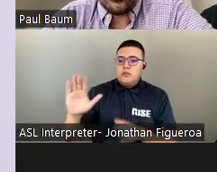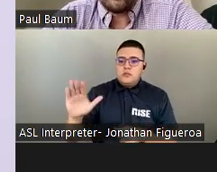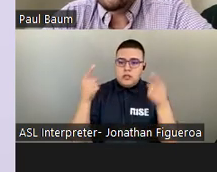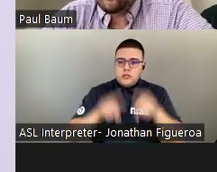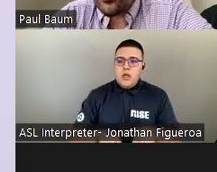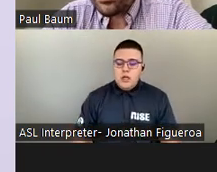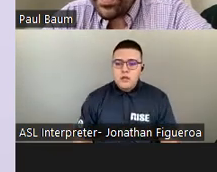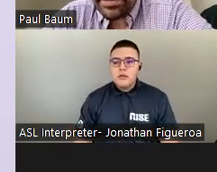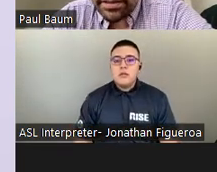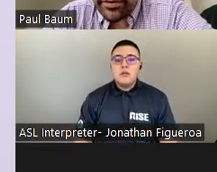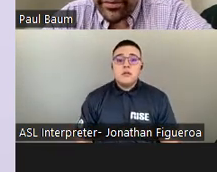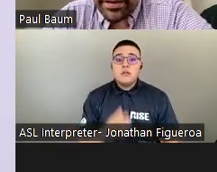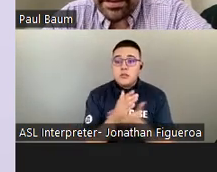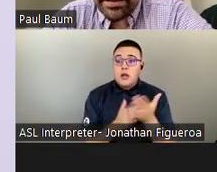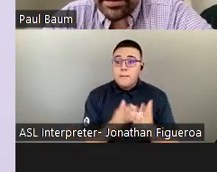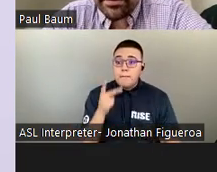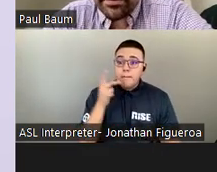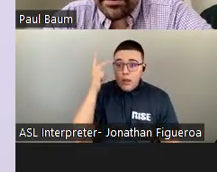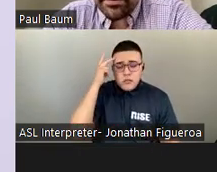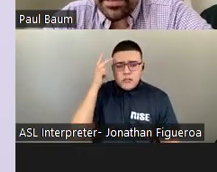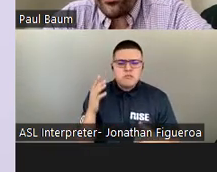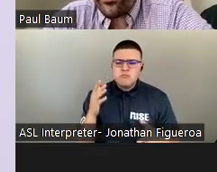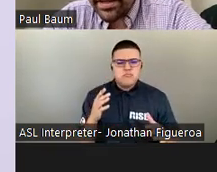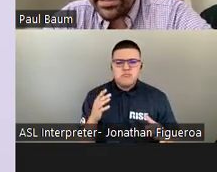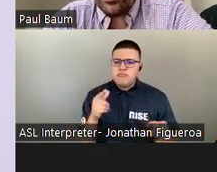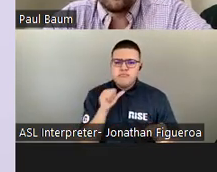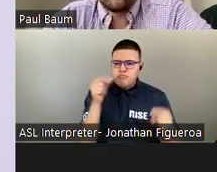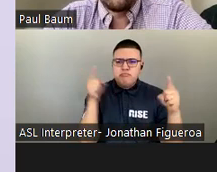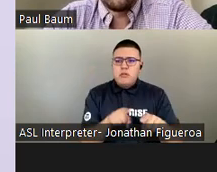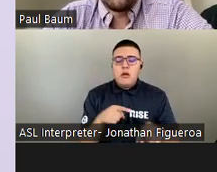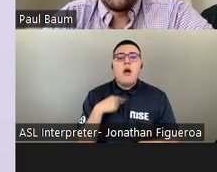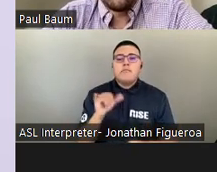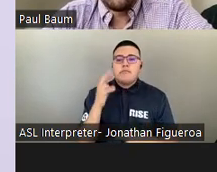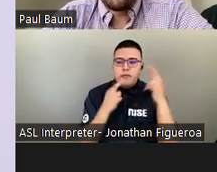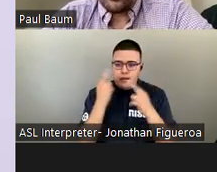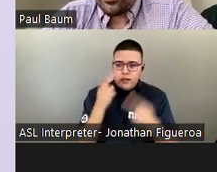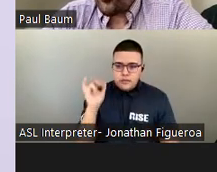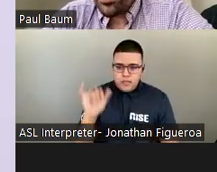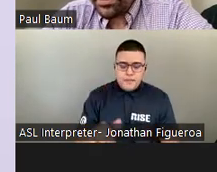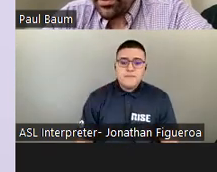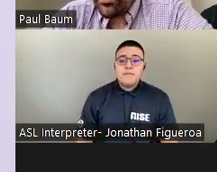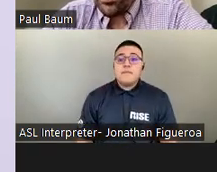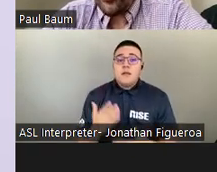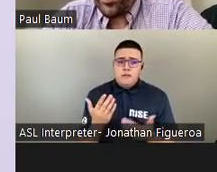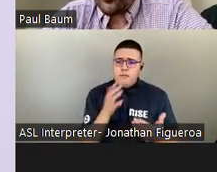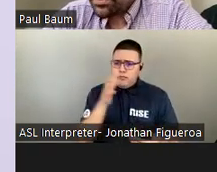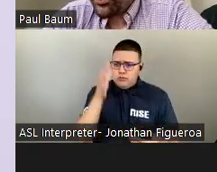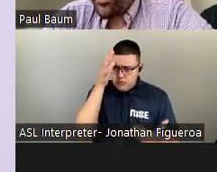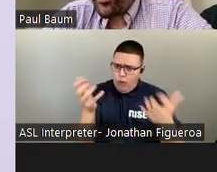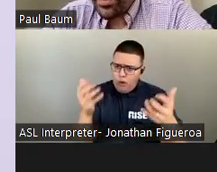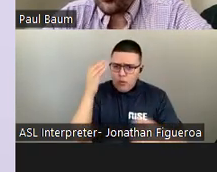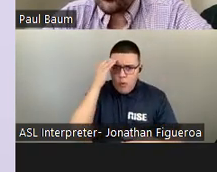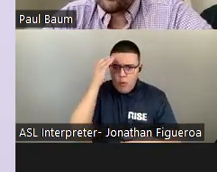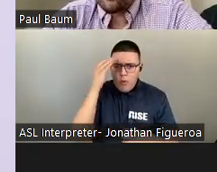And I know some parents may disagree with this. I realize that. They may want to know if they are